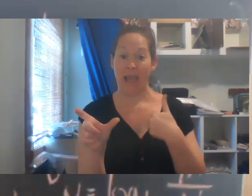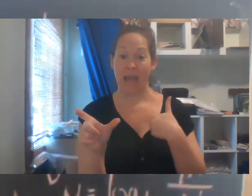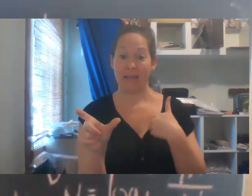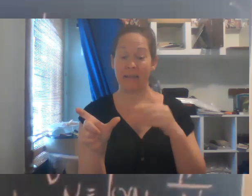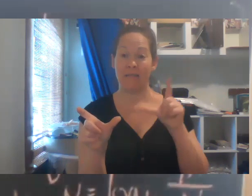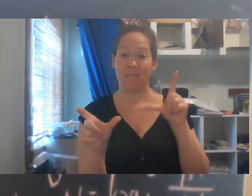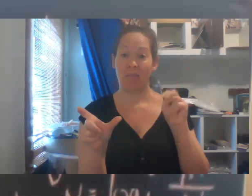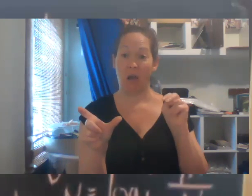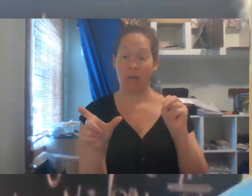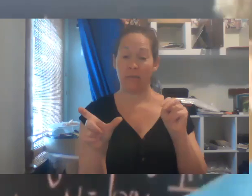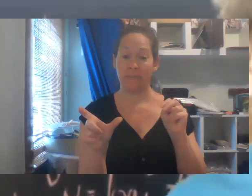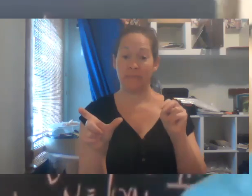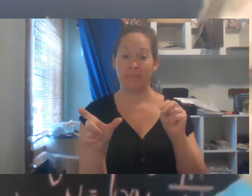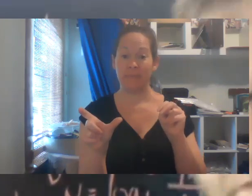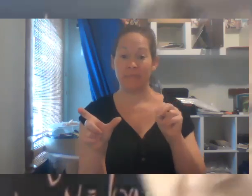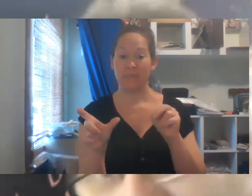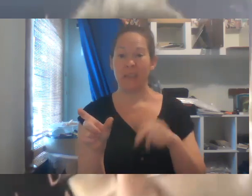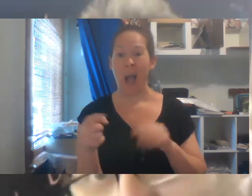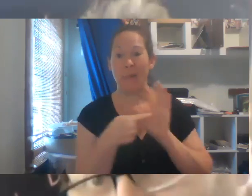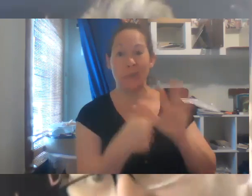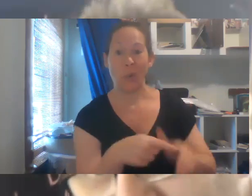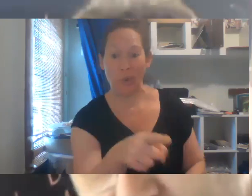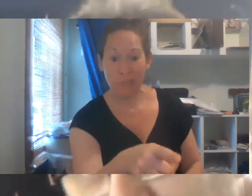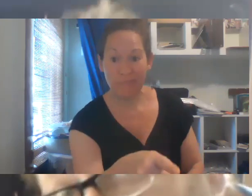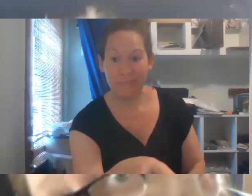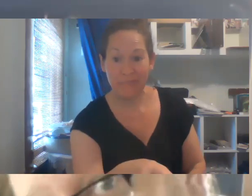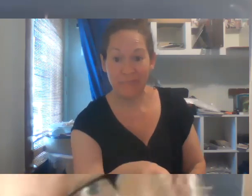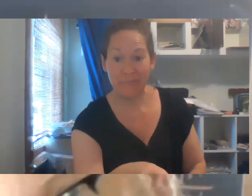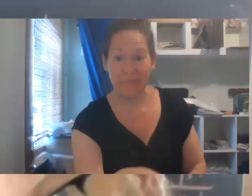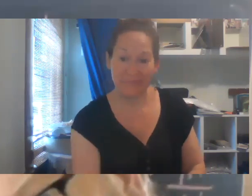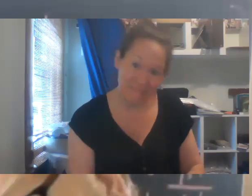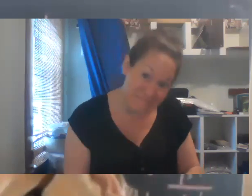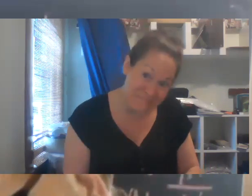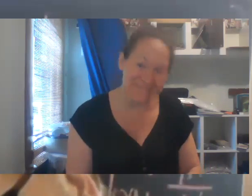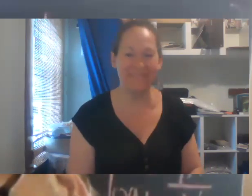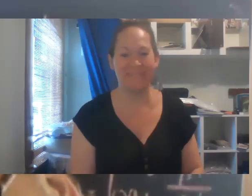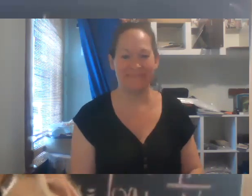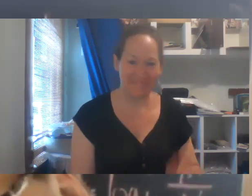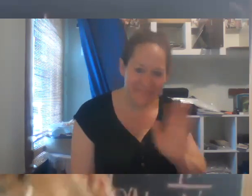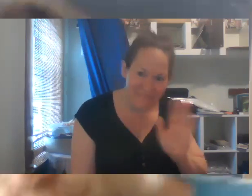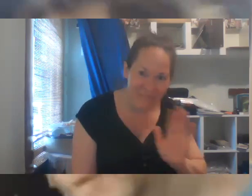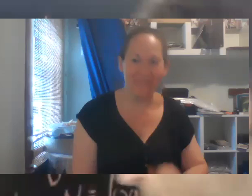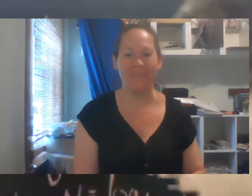natural log. So I'm going to keep pointing to this, and hopefully I'll get my camera steering technique right.